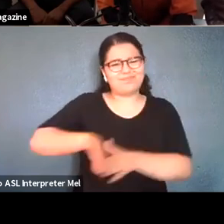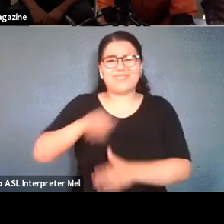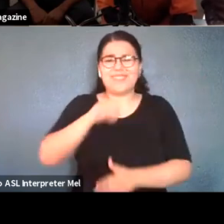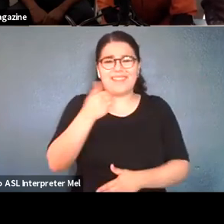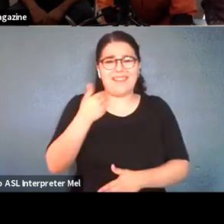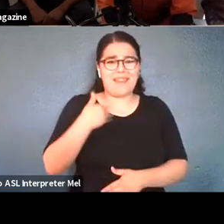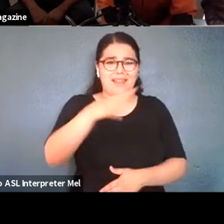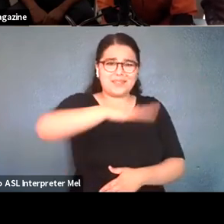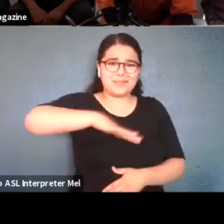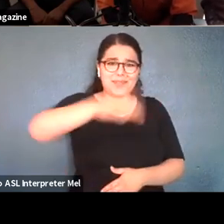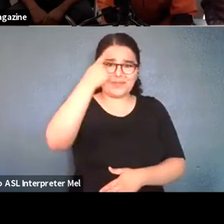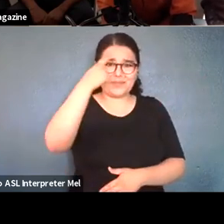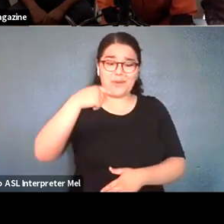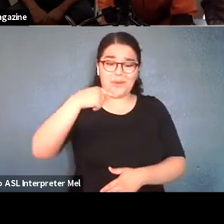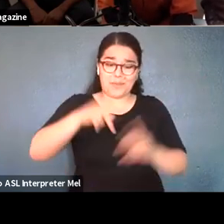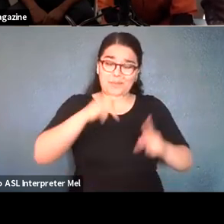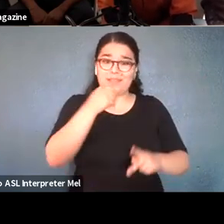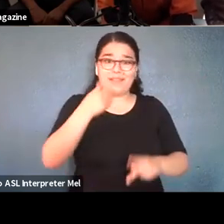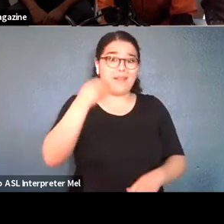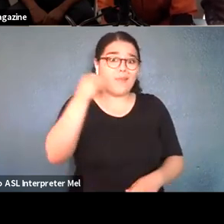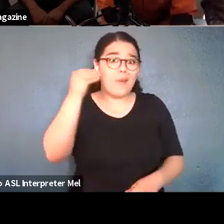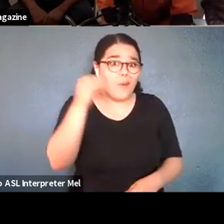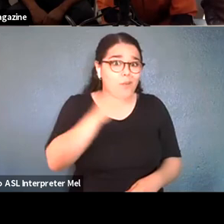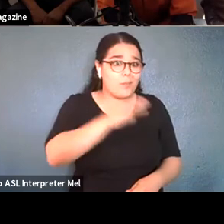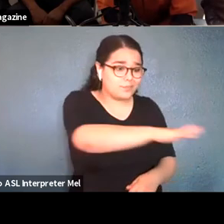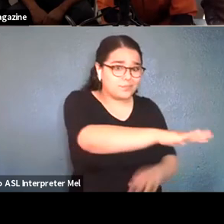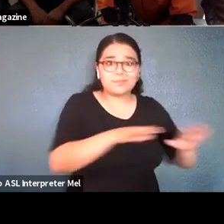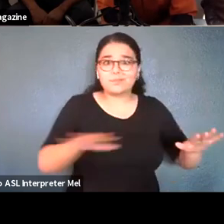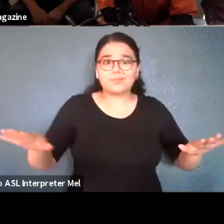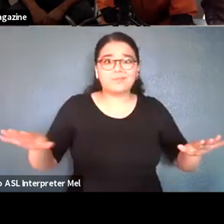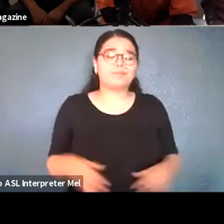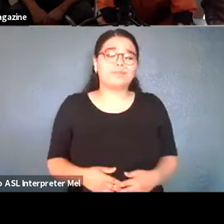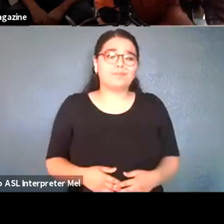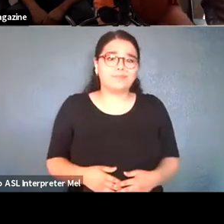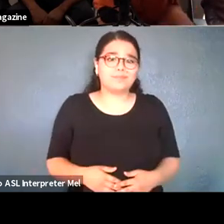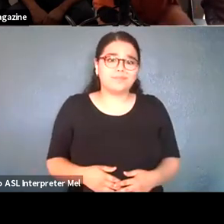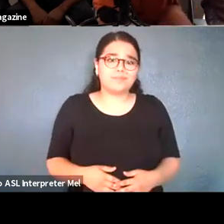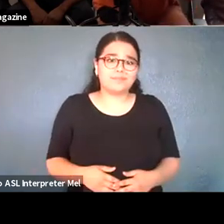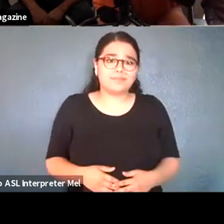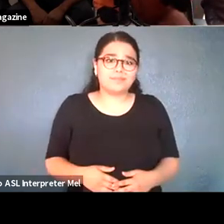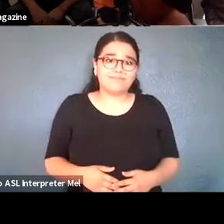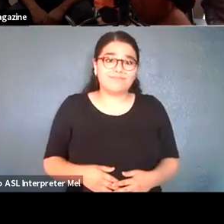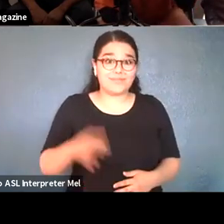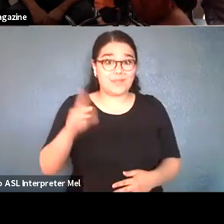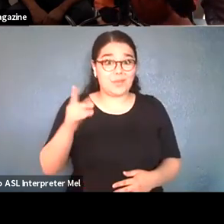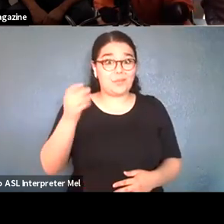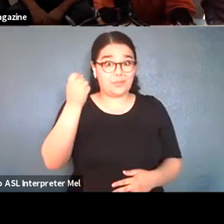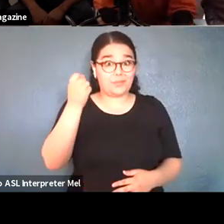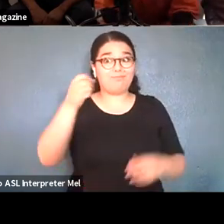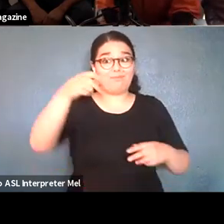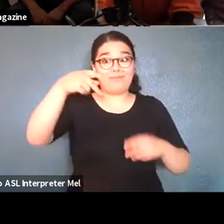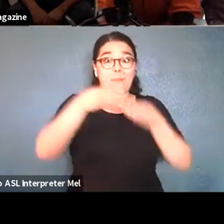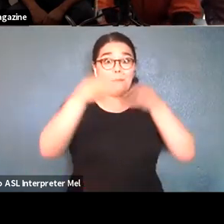our houseless bodies. There's no accidents that the so-called public housing,